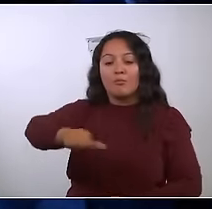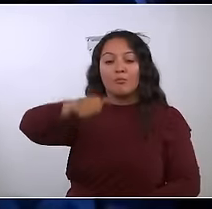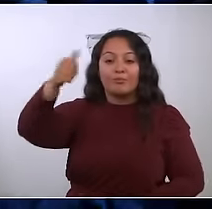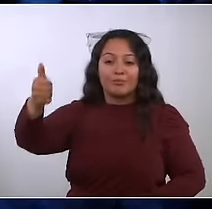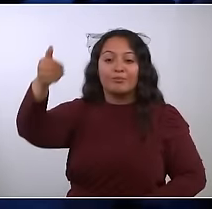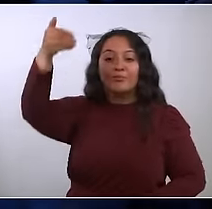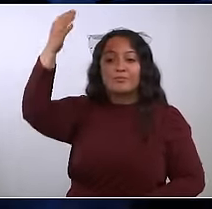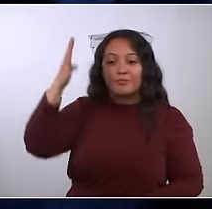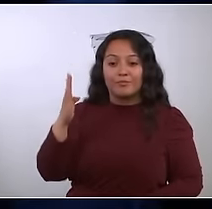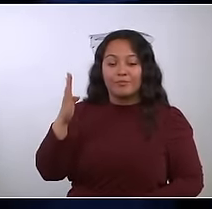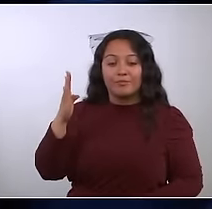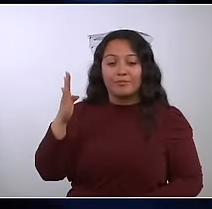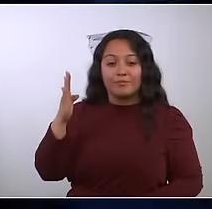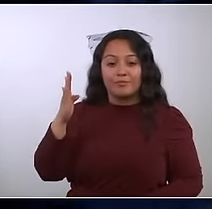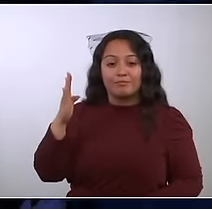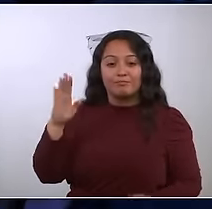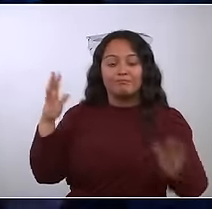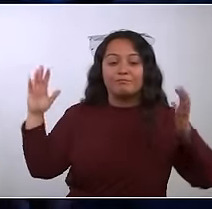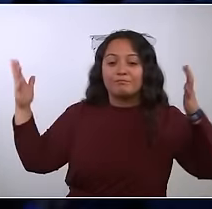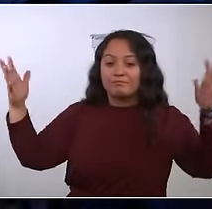other God.